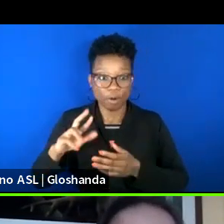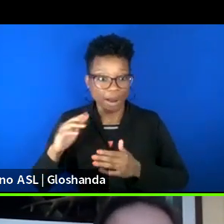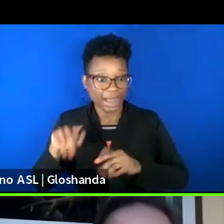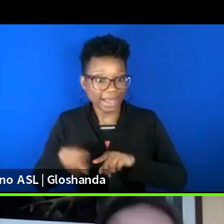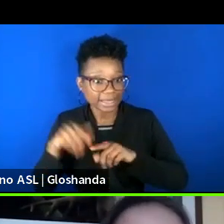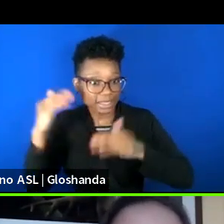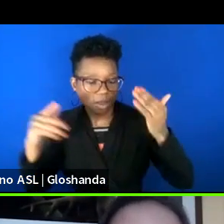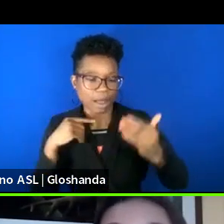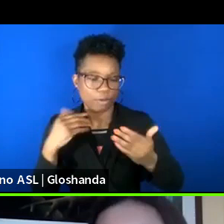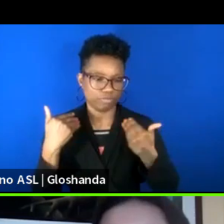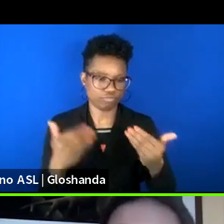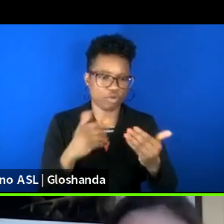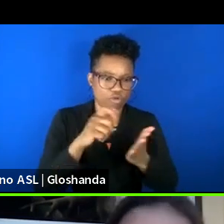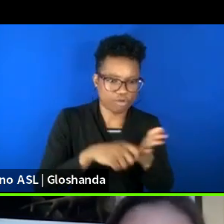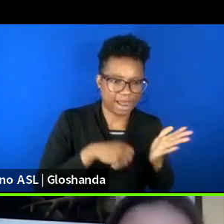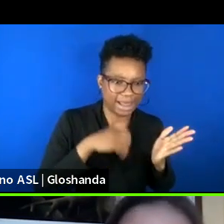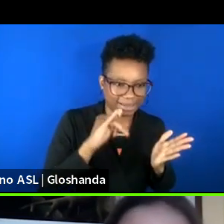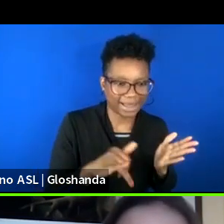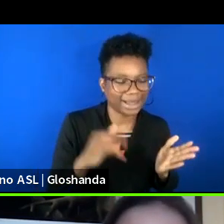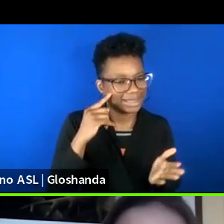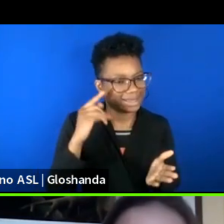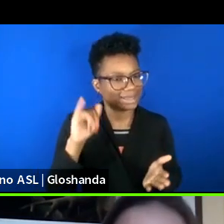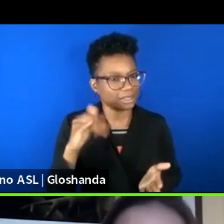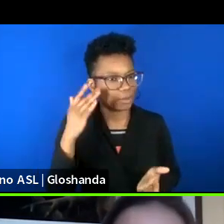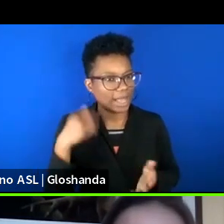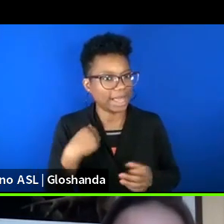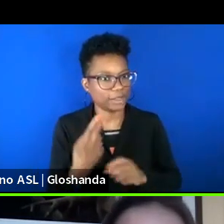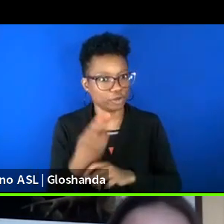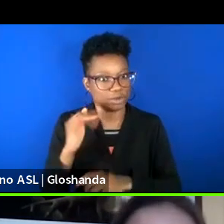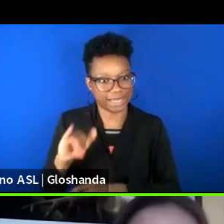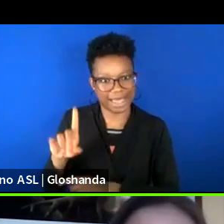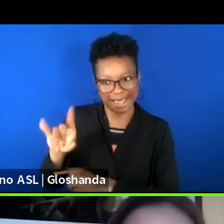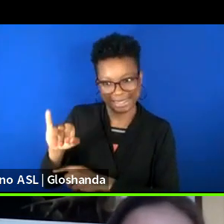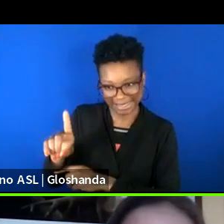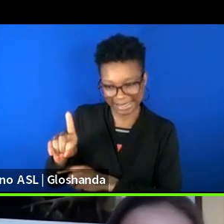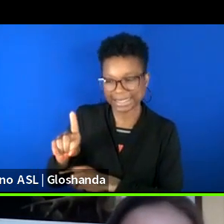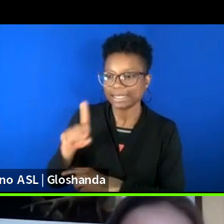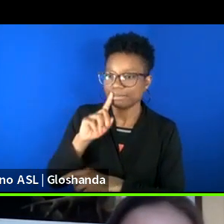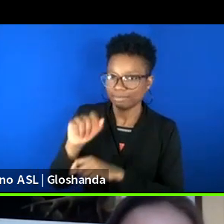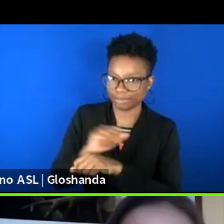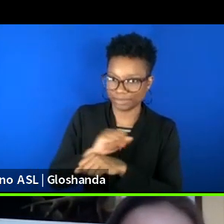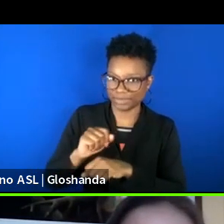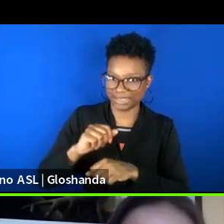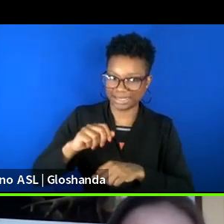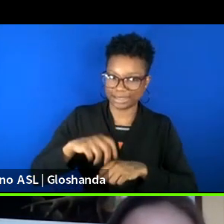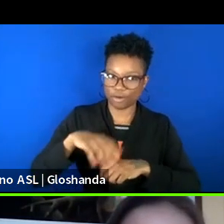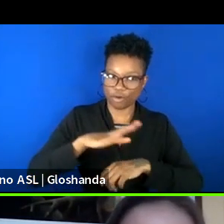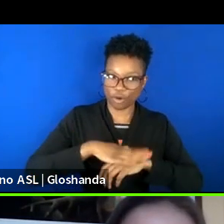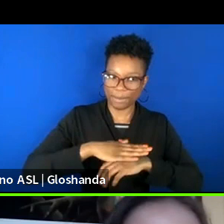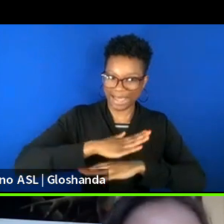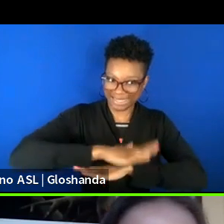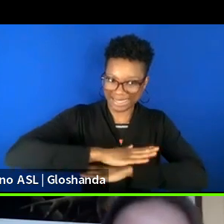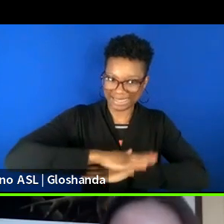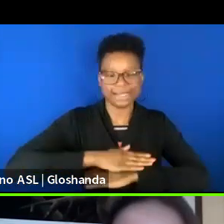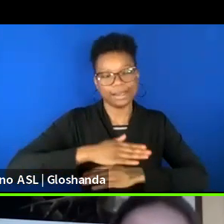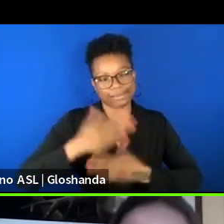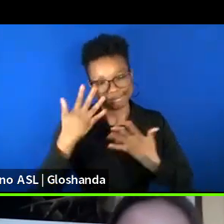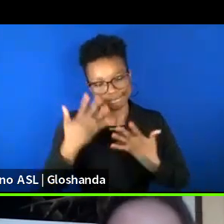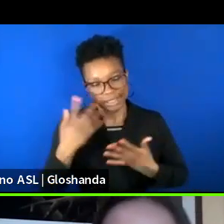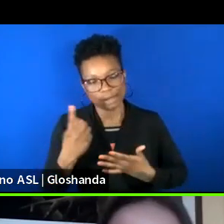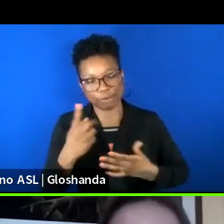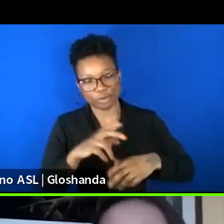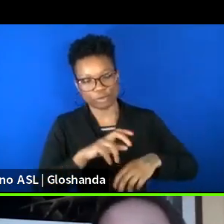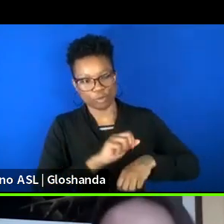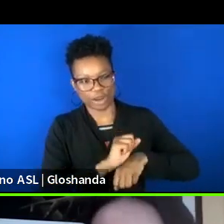why I gravitated towards that ID, which sits on my actual desk, which unfortunately someone is working on right now downstairs in my family home. So I'm